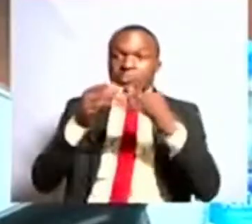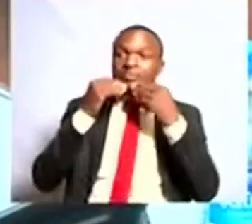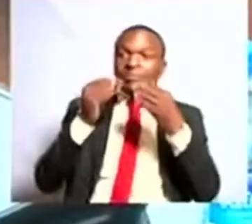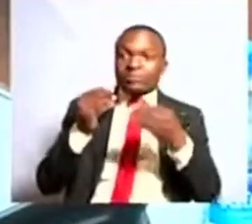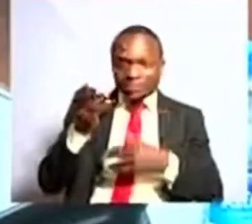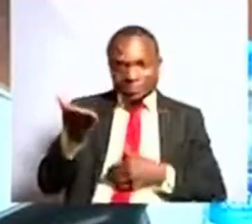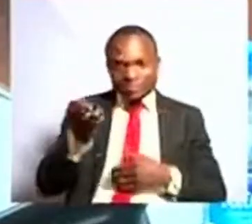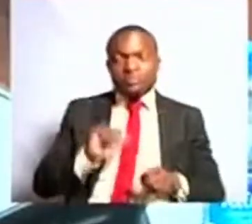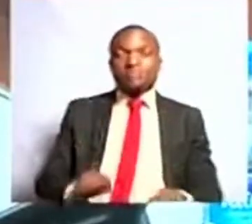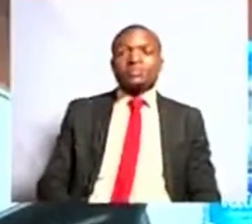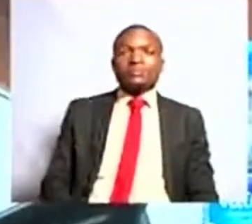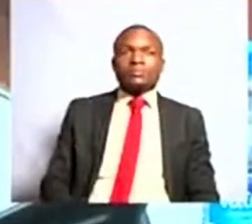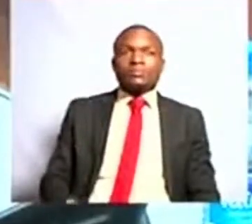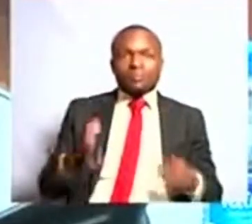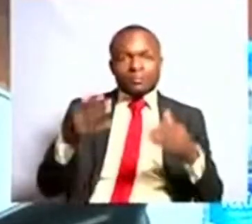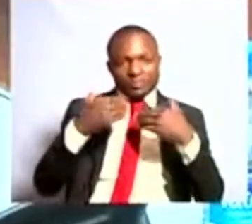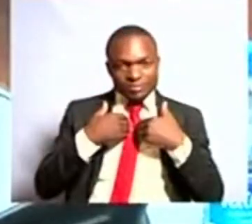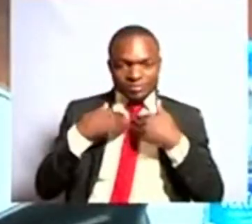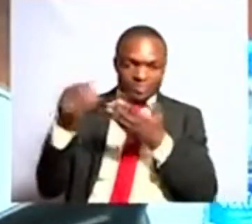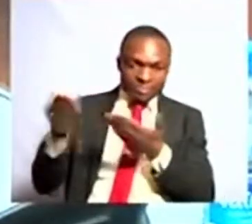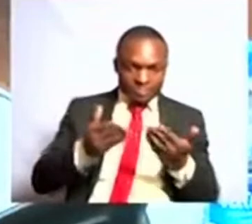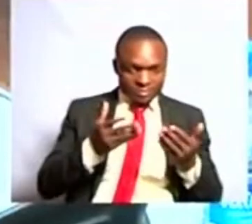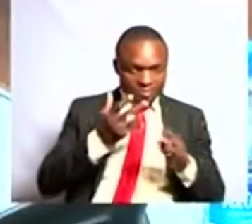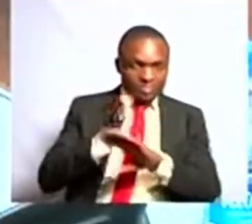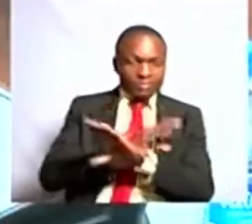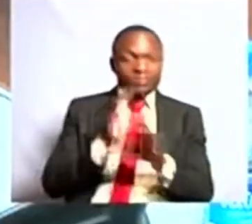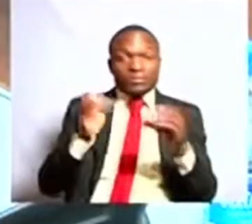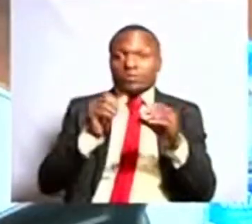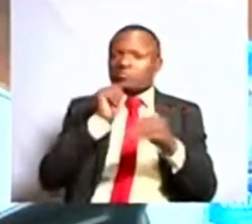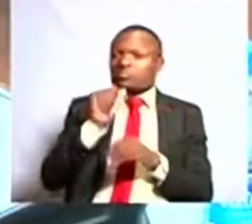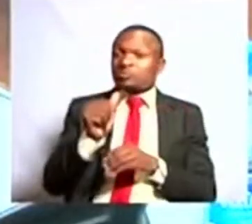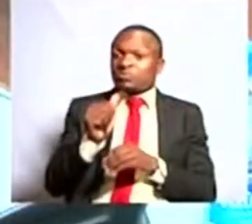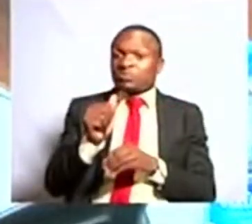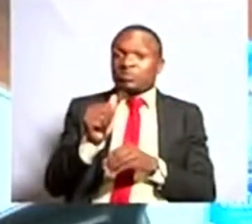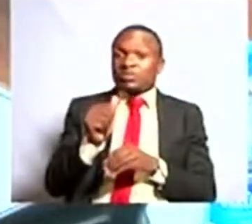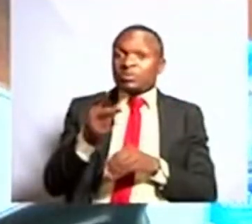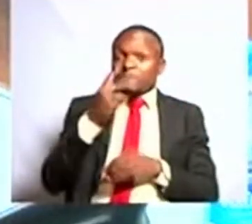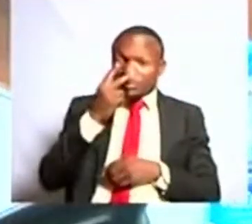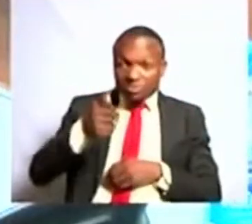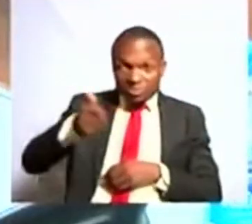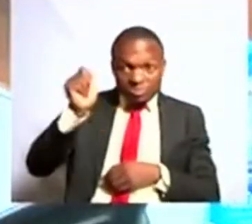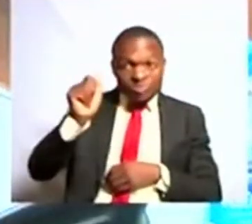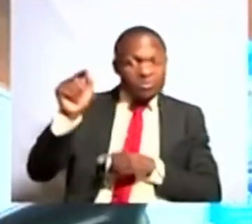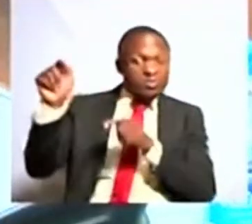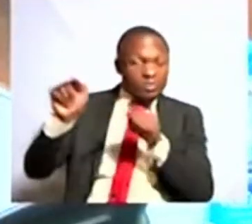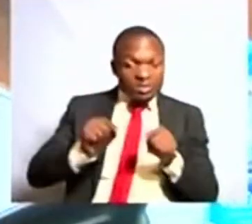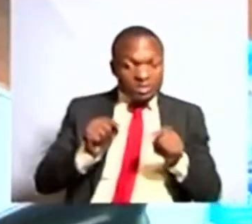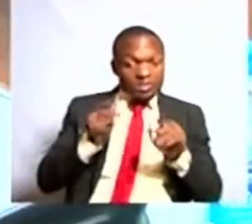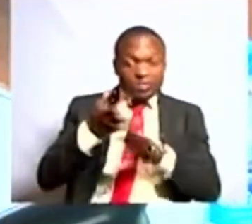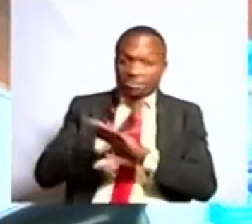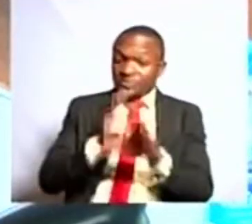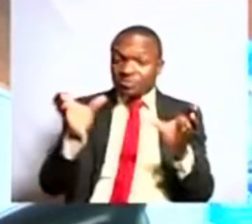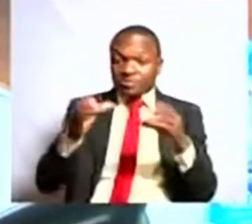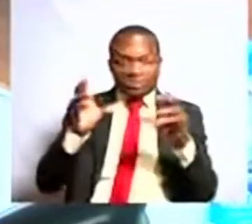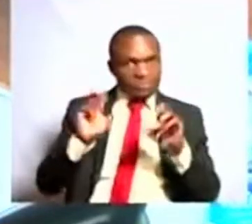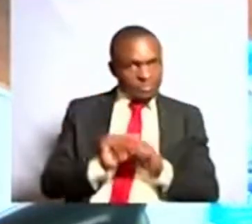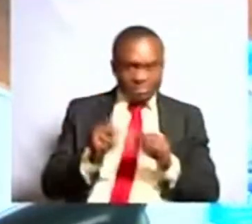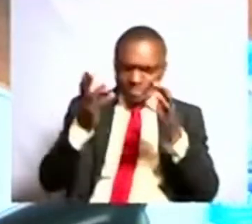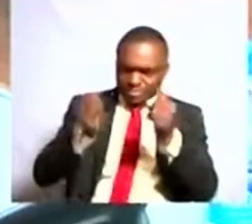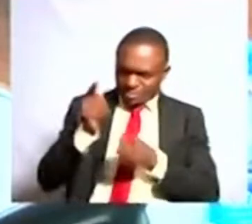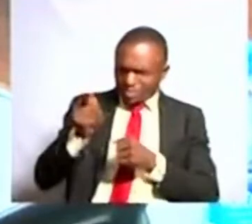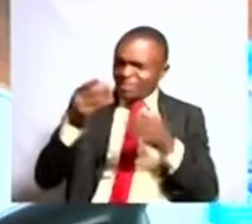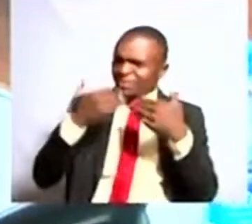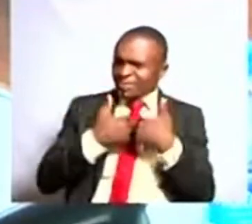you for having come to appear before this committee. It's not our desire to be seeing you to appear before this committee. We would want